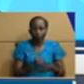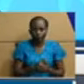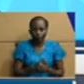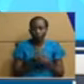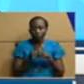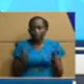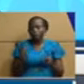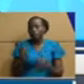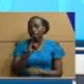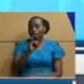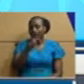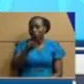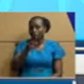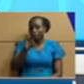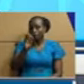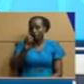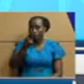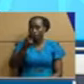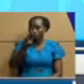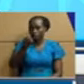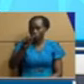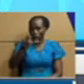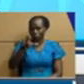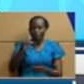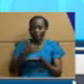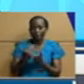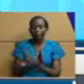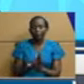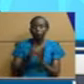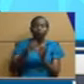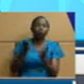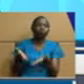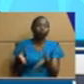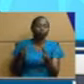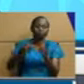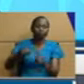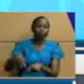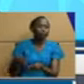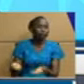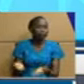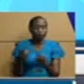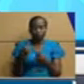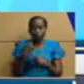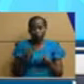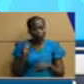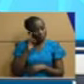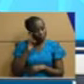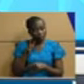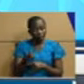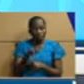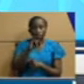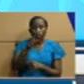the informal sector remains largely uncovered, and yet we've seen that the informal sector has been